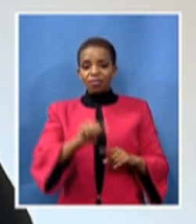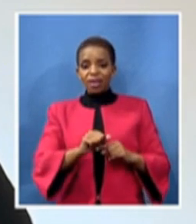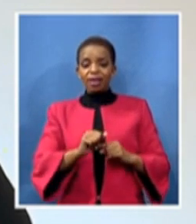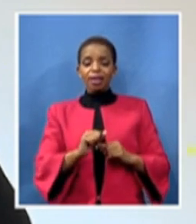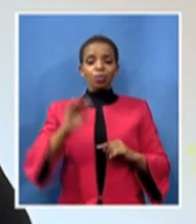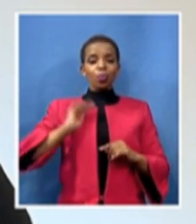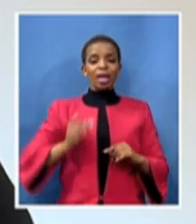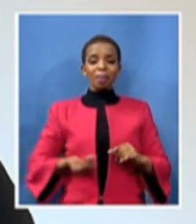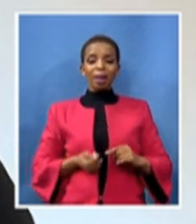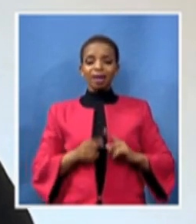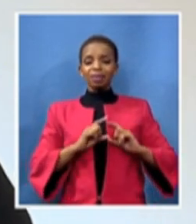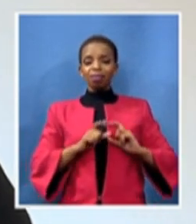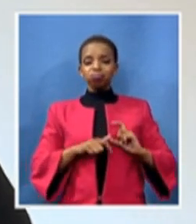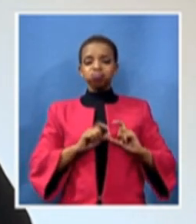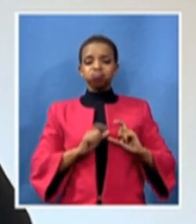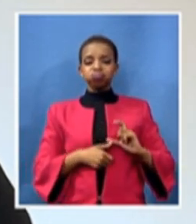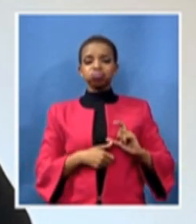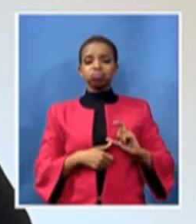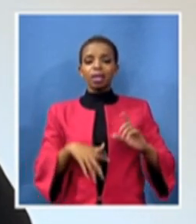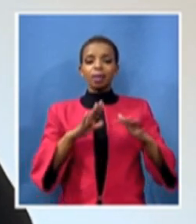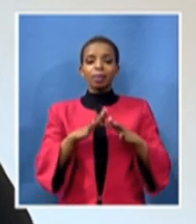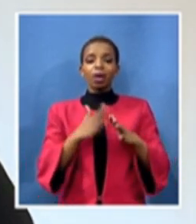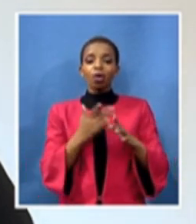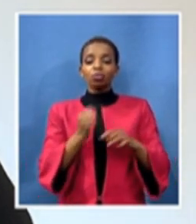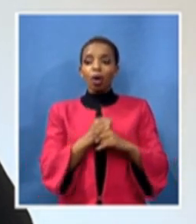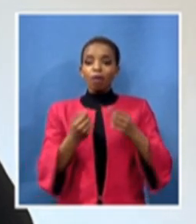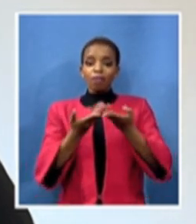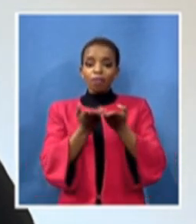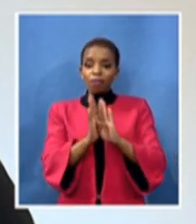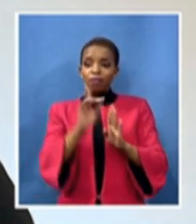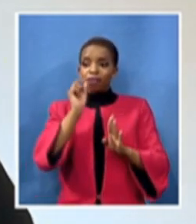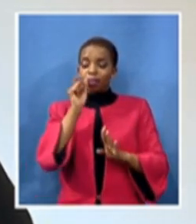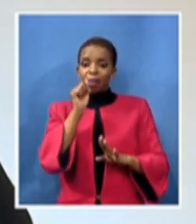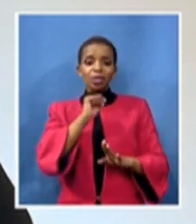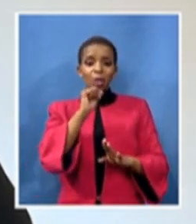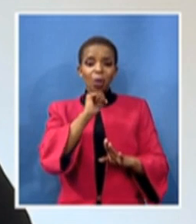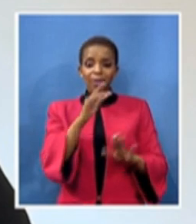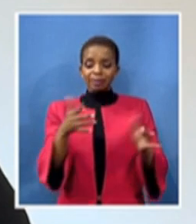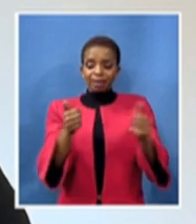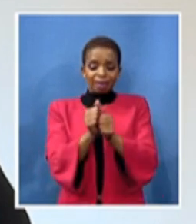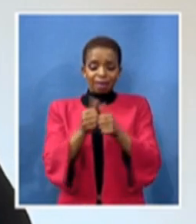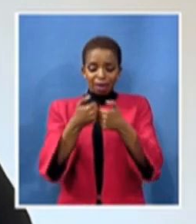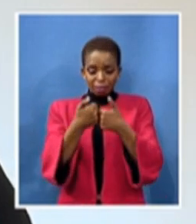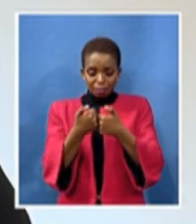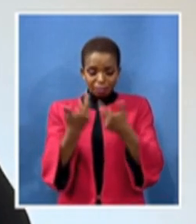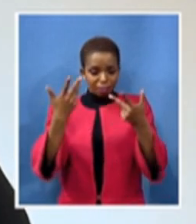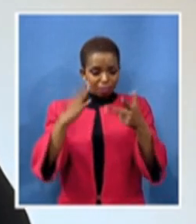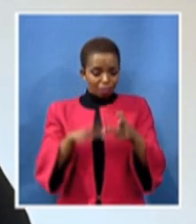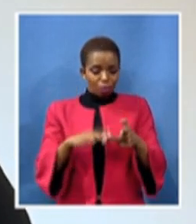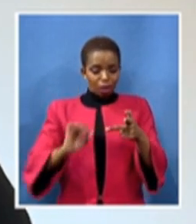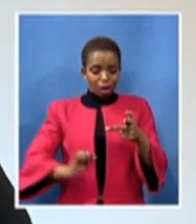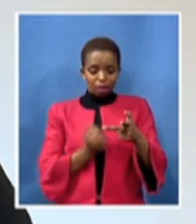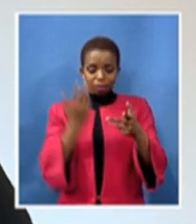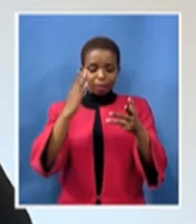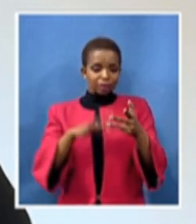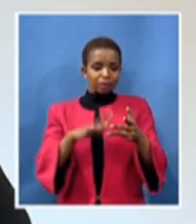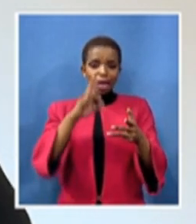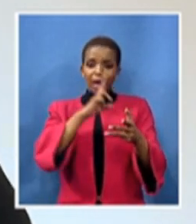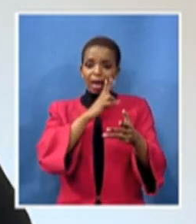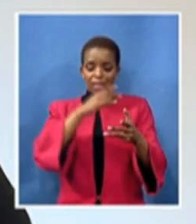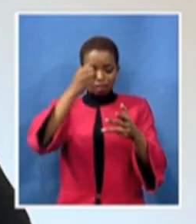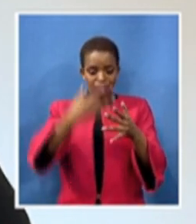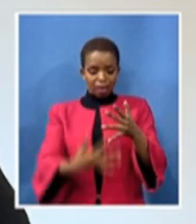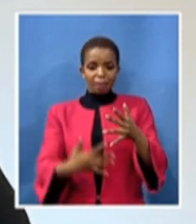brothers, uncles, intimate partners. As we fondly remember Mashinini, we need to transform our